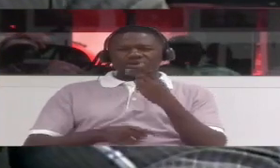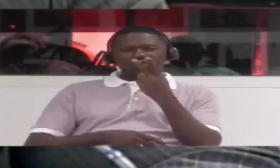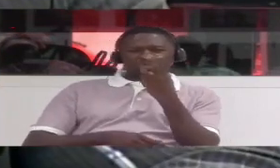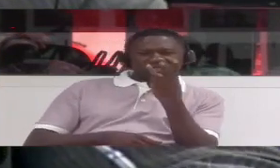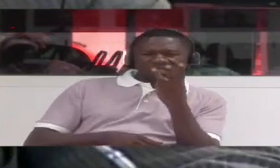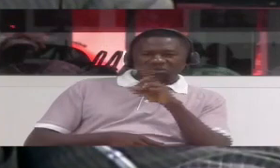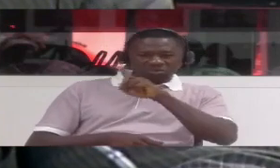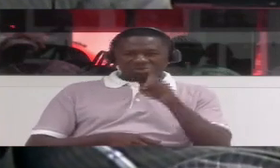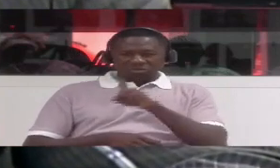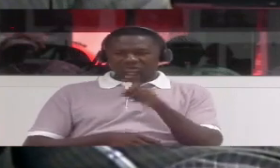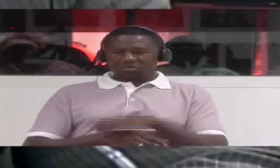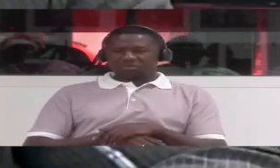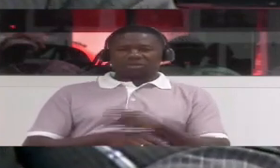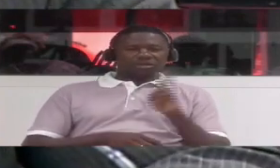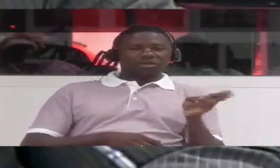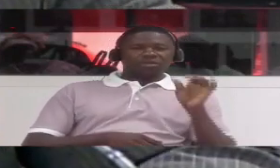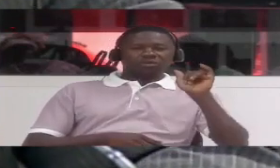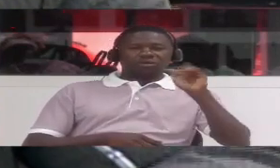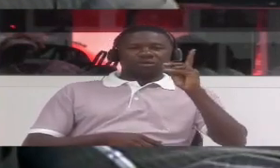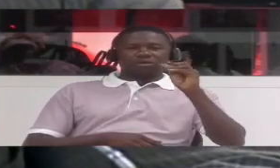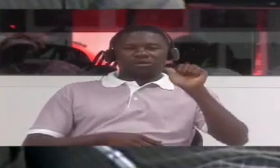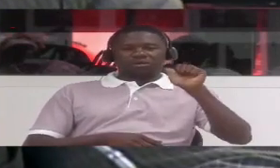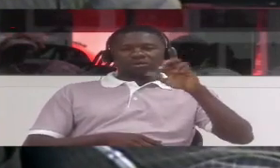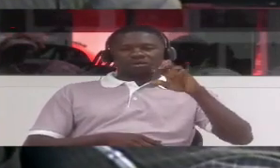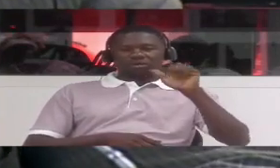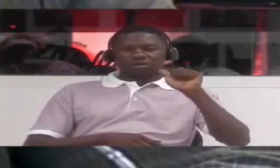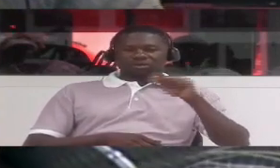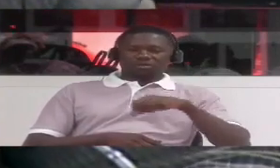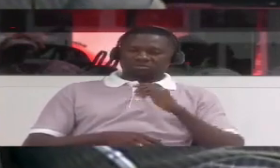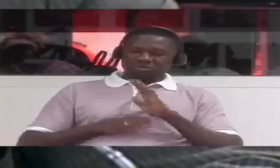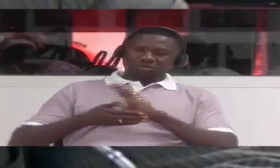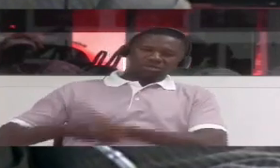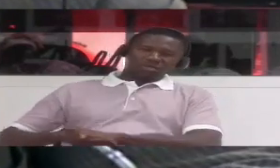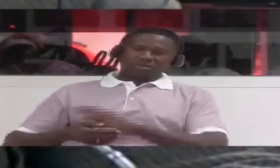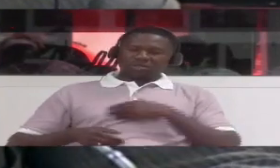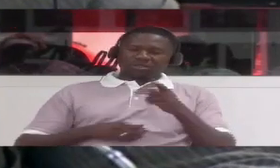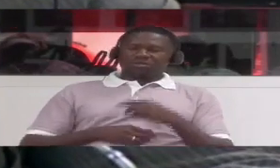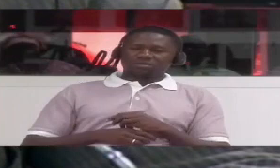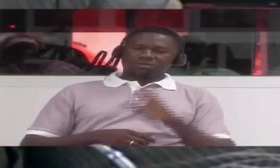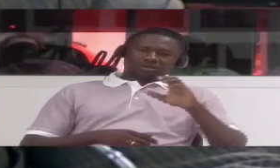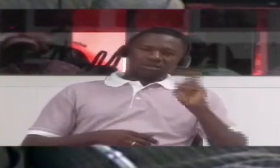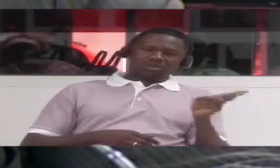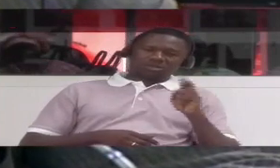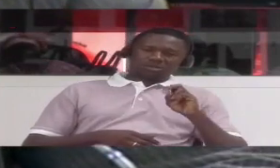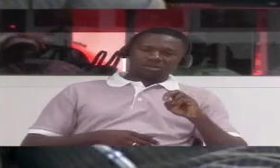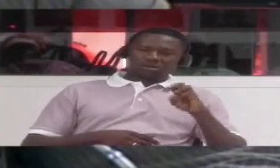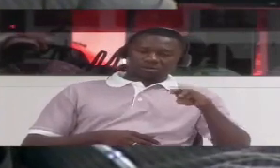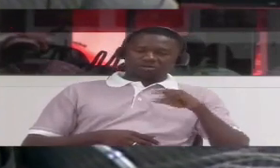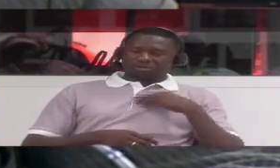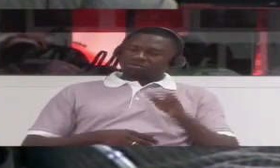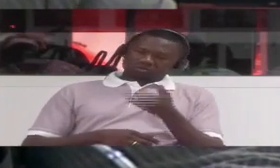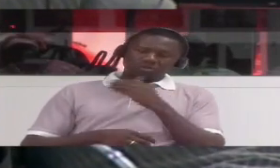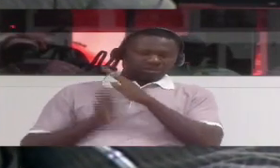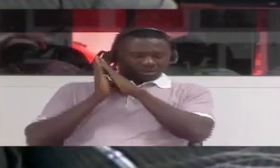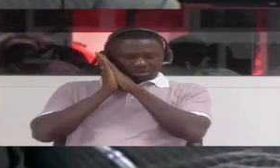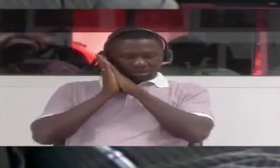questions, Hydra put down his things and said, "Cham, you can go to sleep." And I went to sleep. I